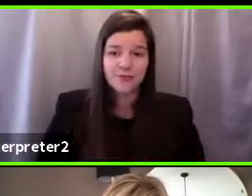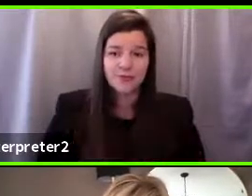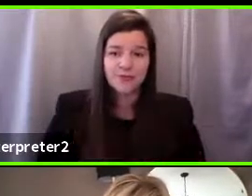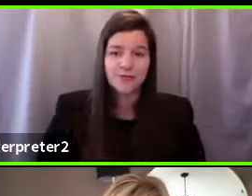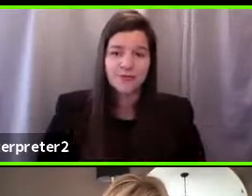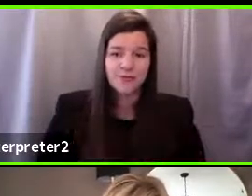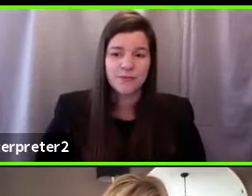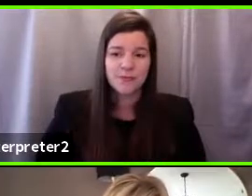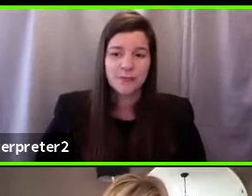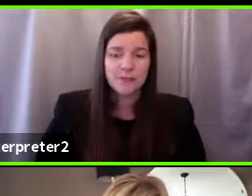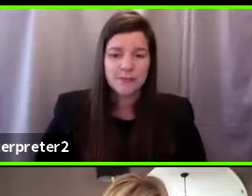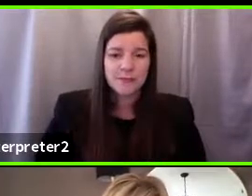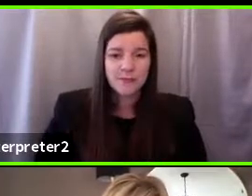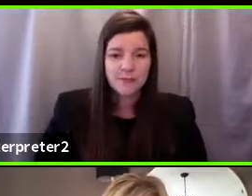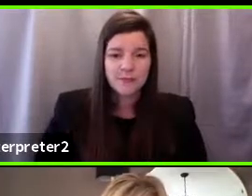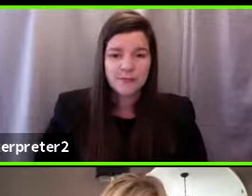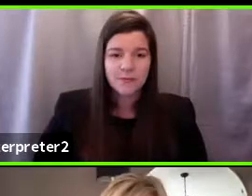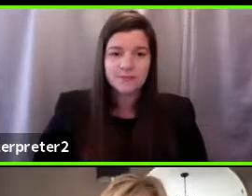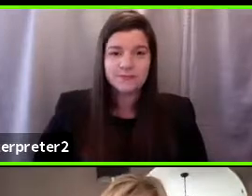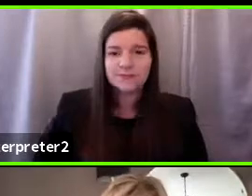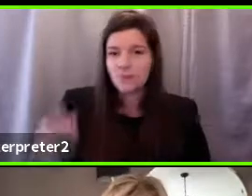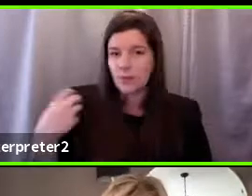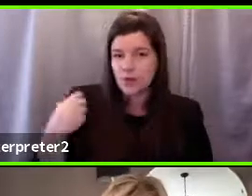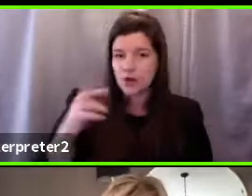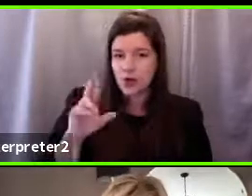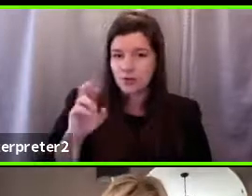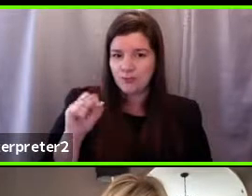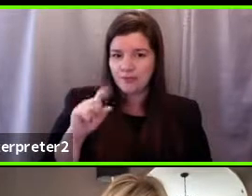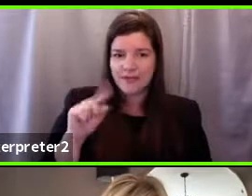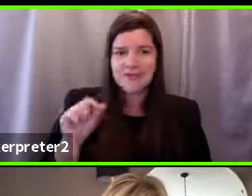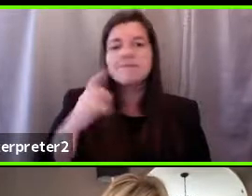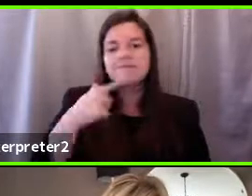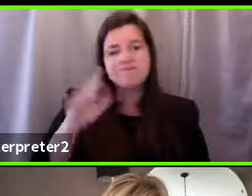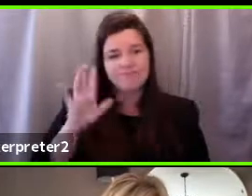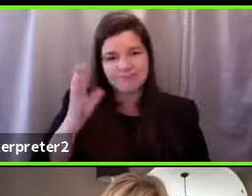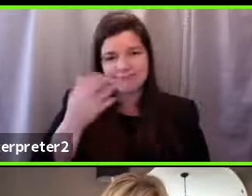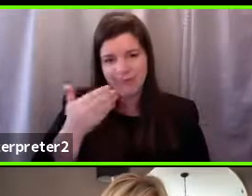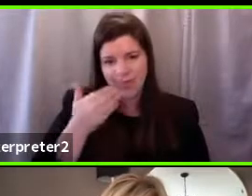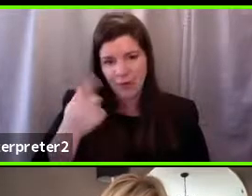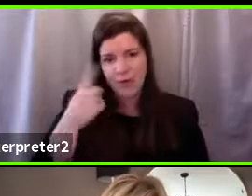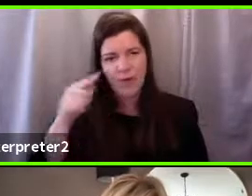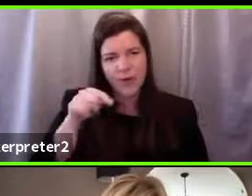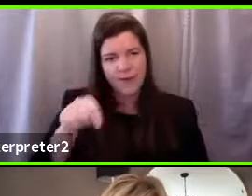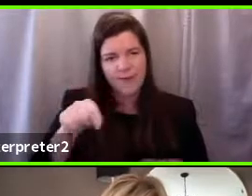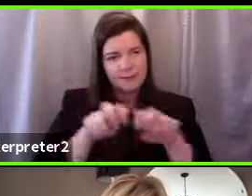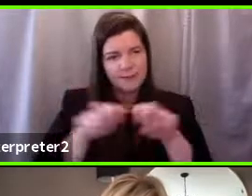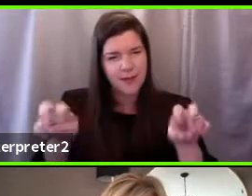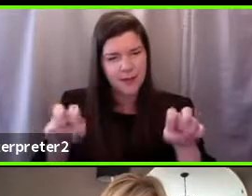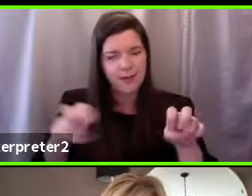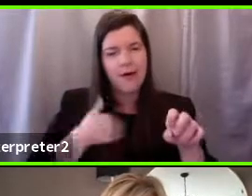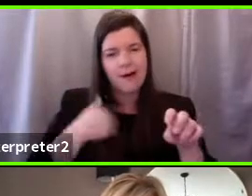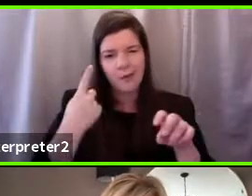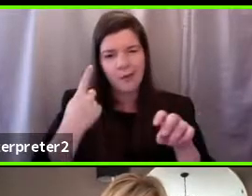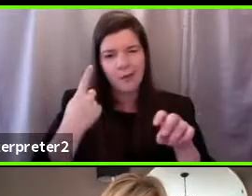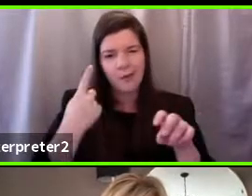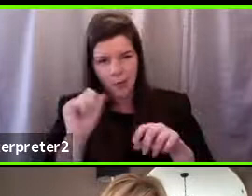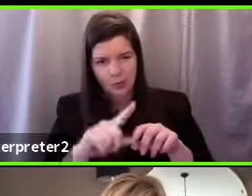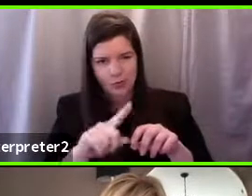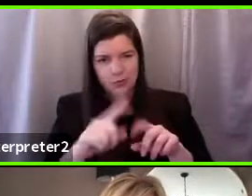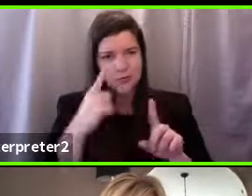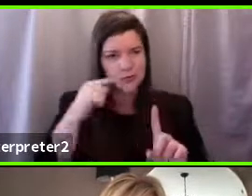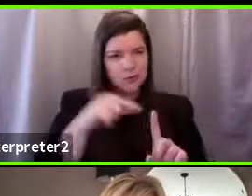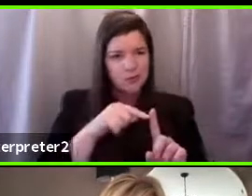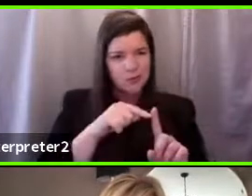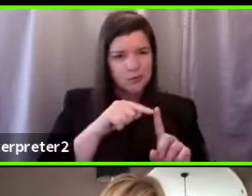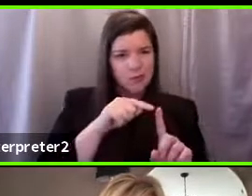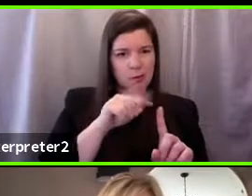Thank you very much. So for this panel, I do want to start with a question to Webster Yee and